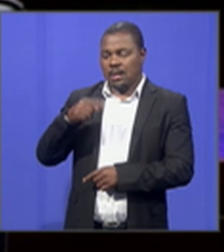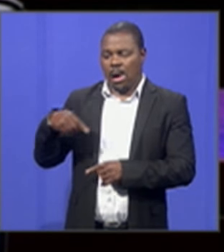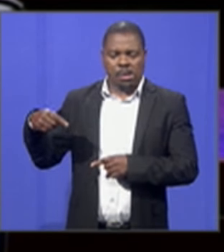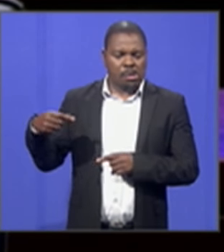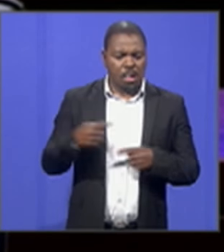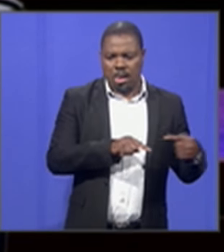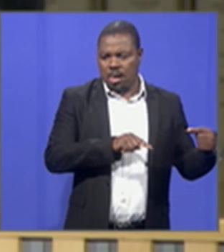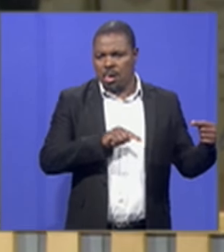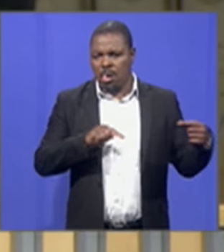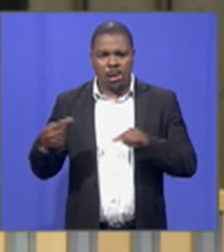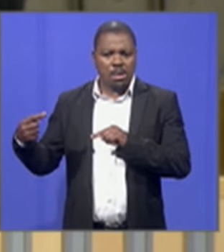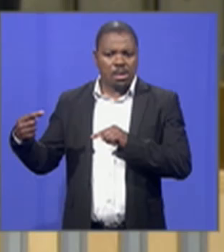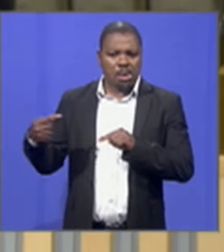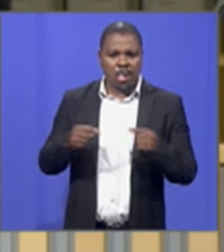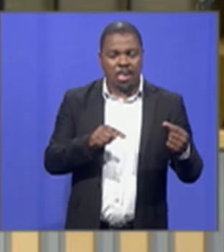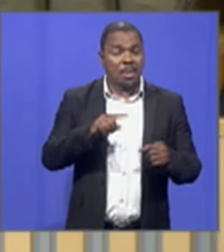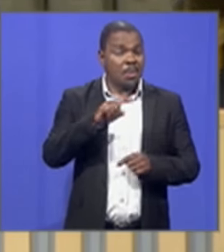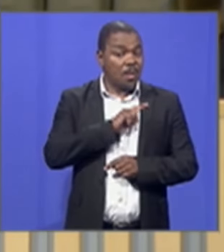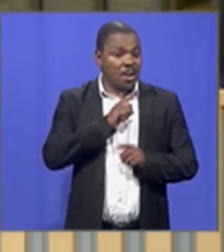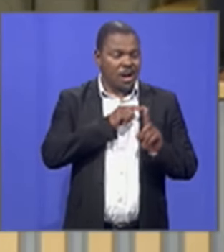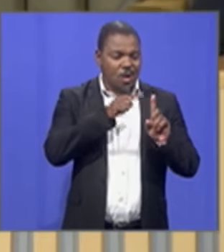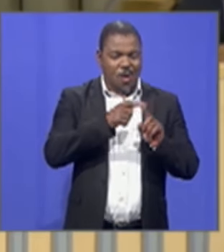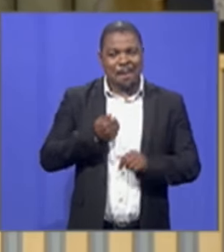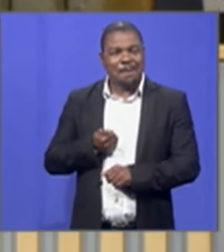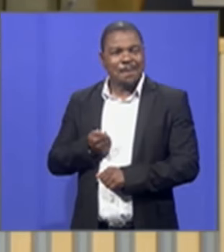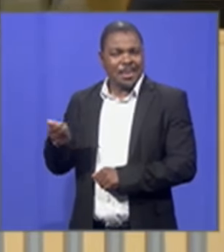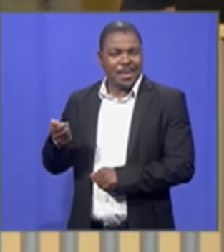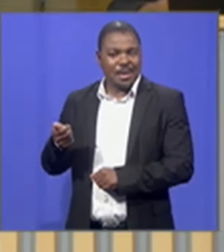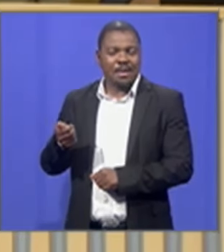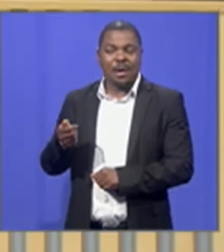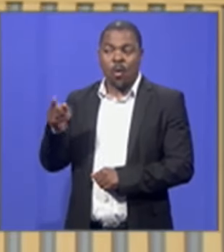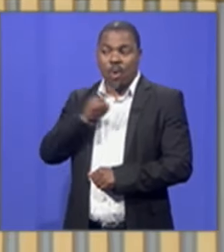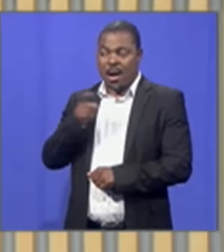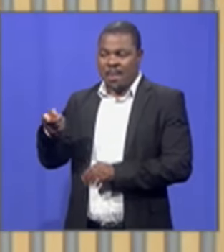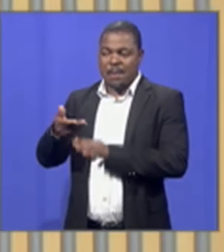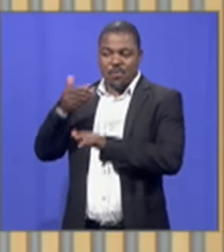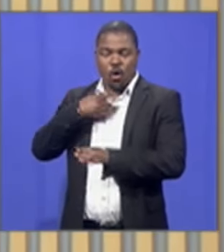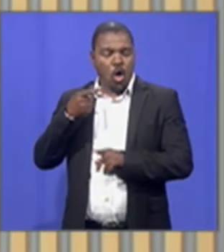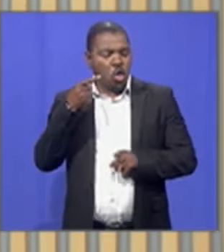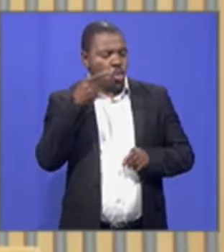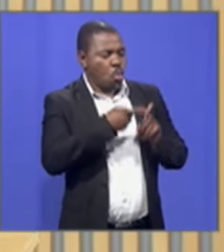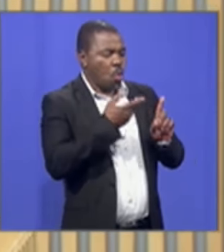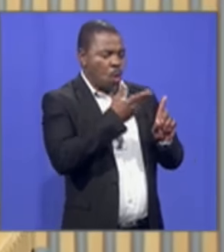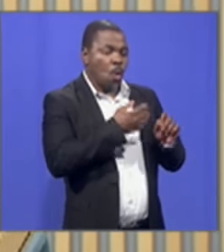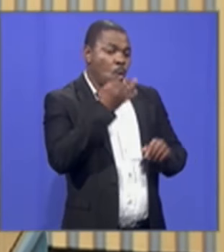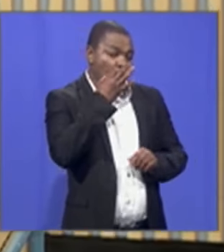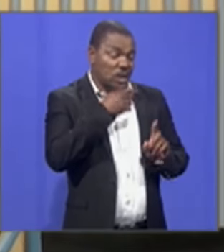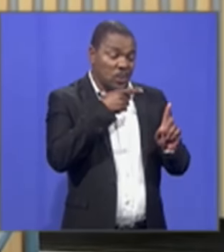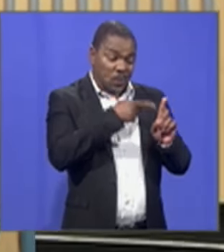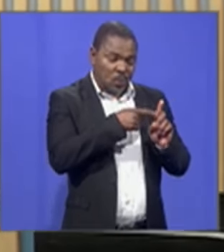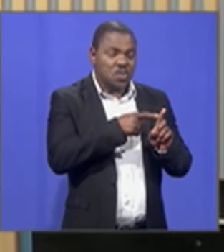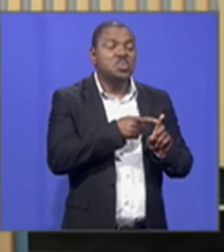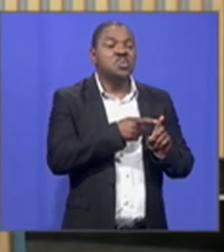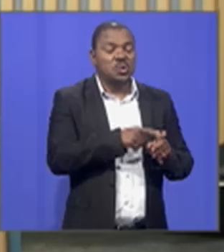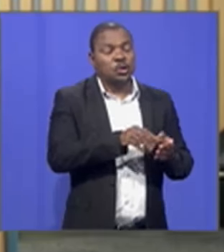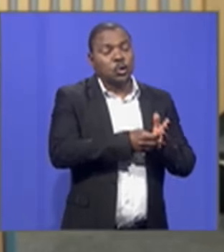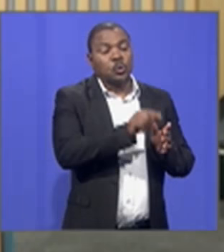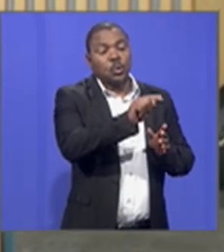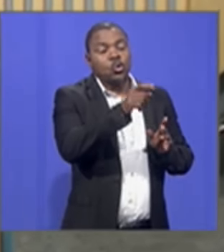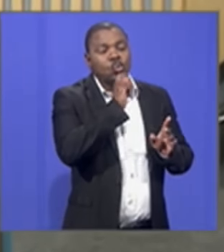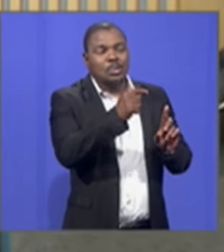noga e phela se ka ge Adams a itefeleditše kgahlanong le ditatofatšo tša Mkhwanazi tša gore Adams ke sedirišwa